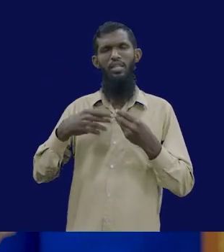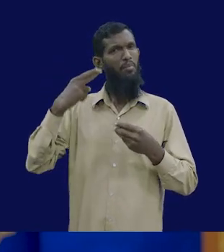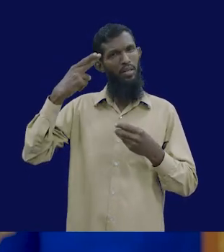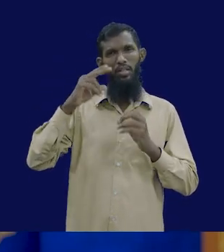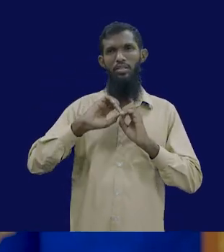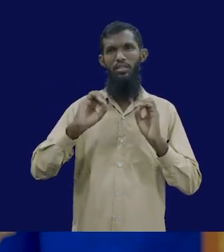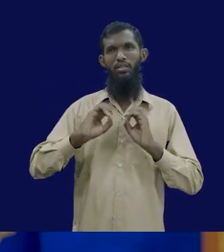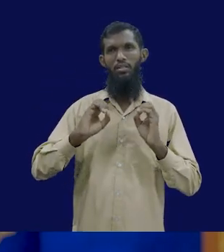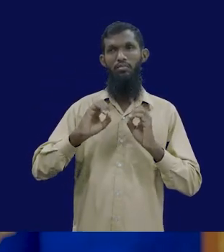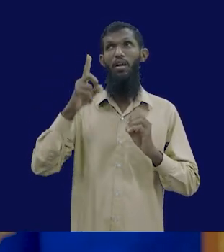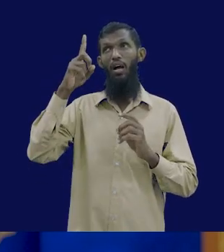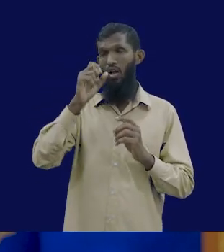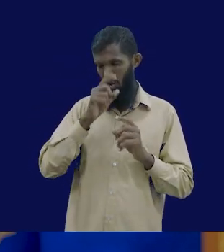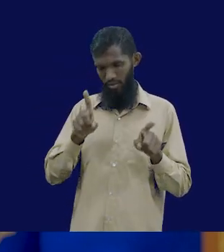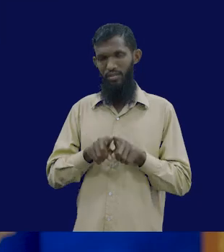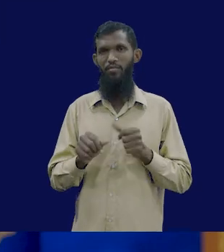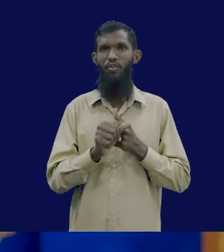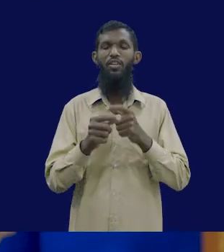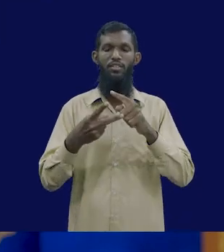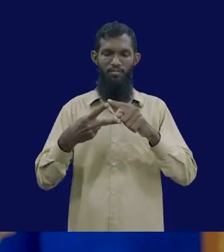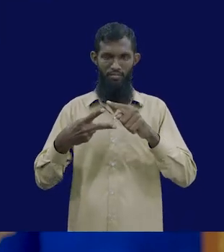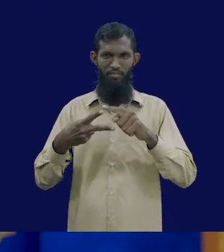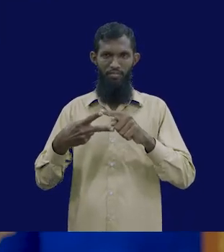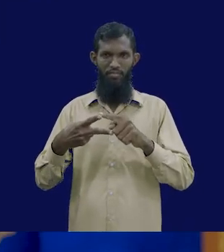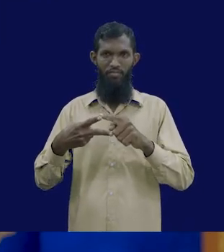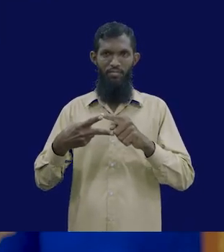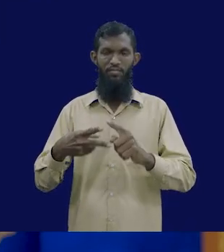a reason from the legal component.